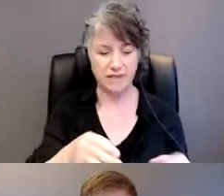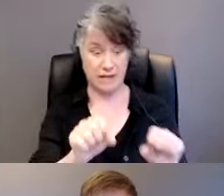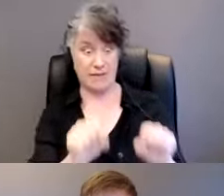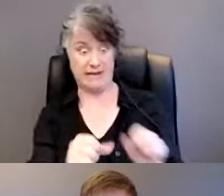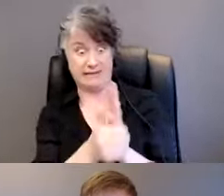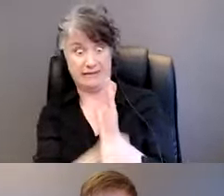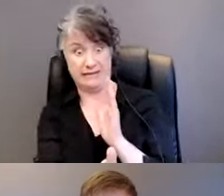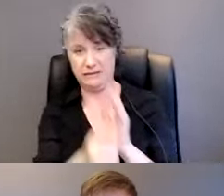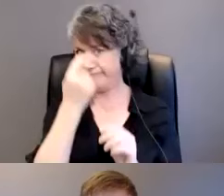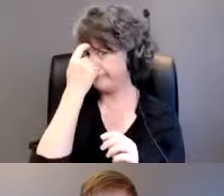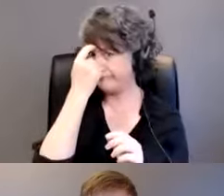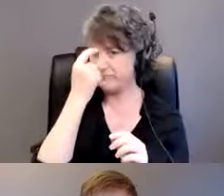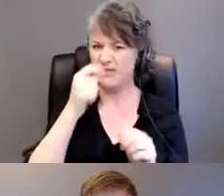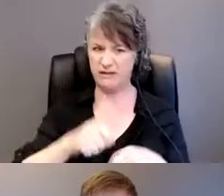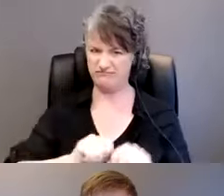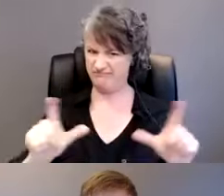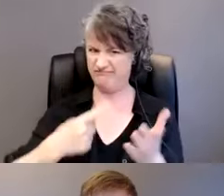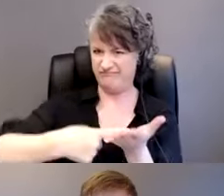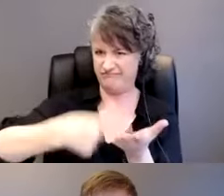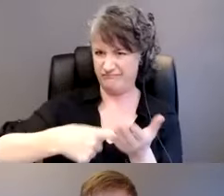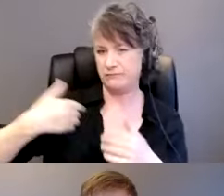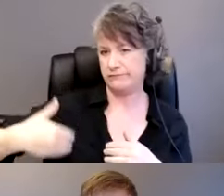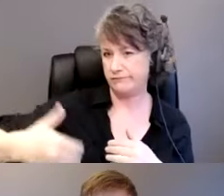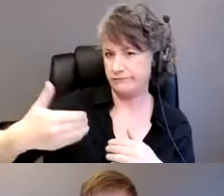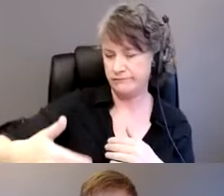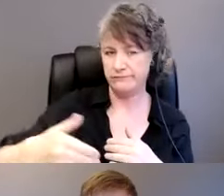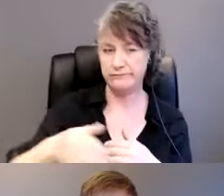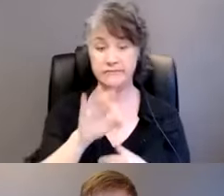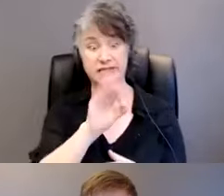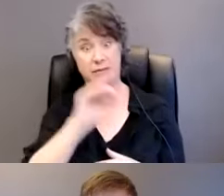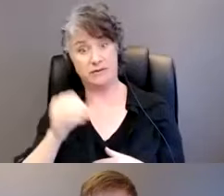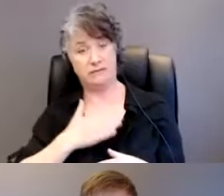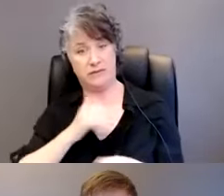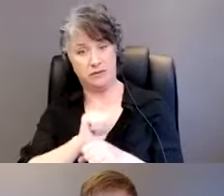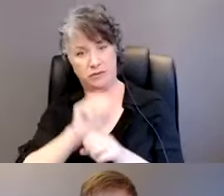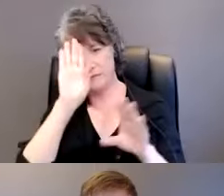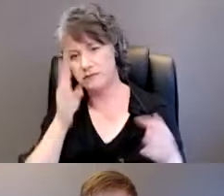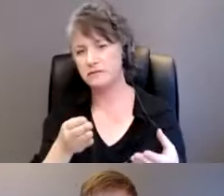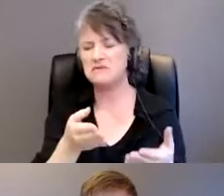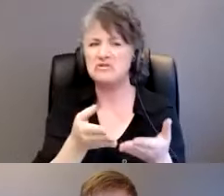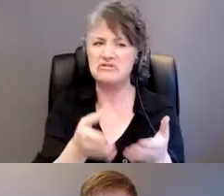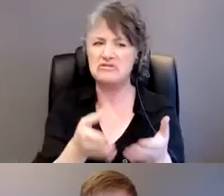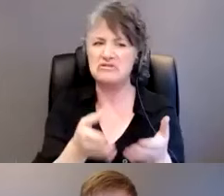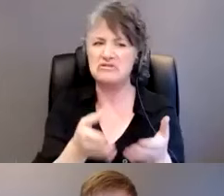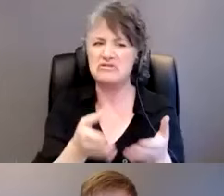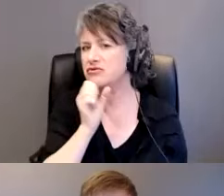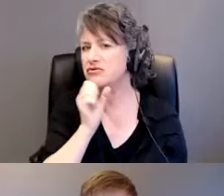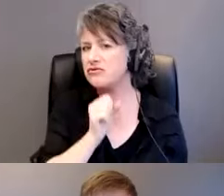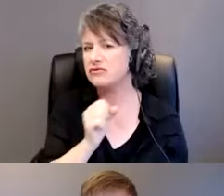brief, probably 90% of what I do is sort of general psychiatric care, diagnosis,